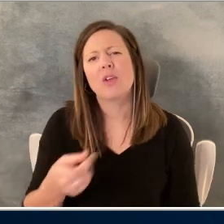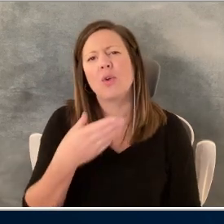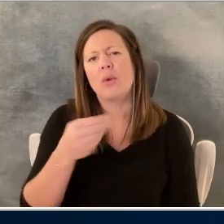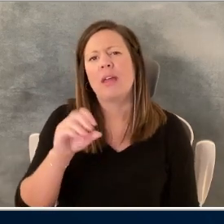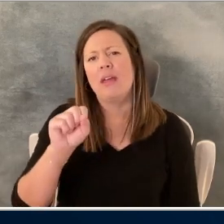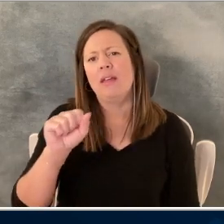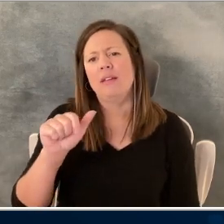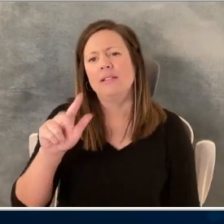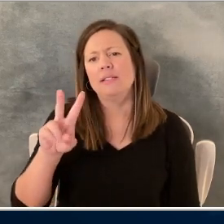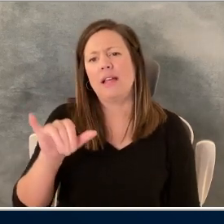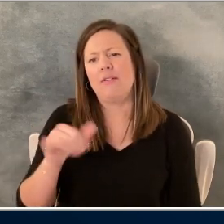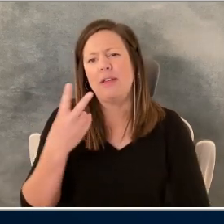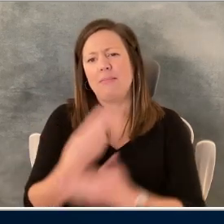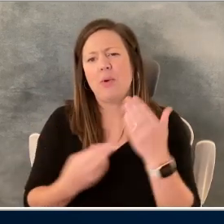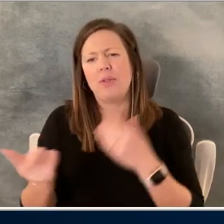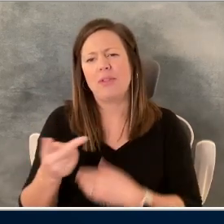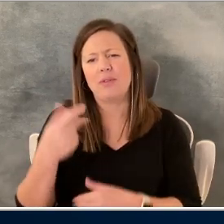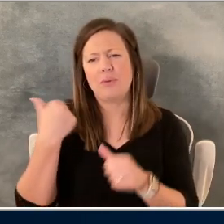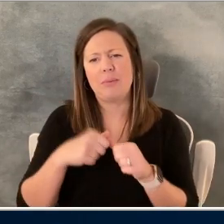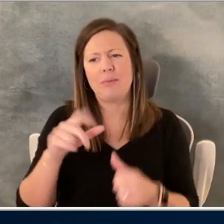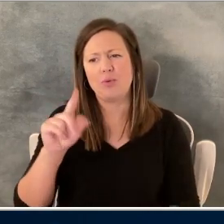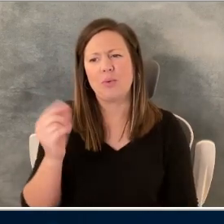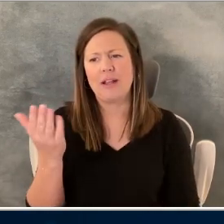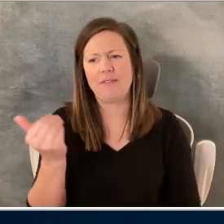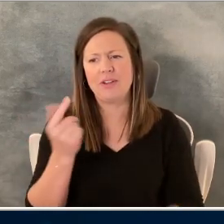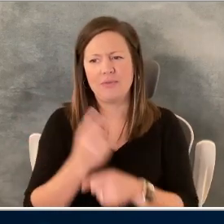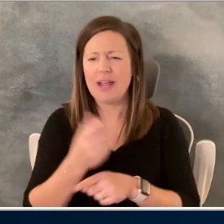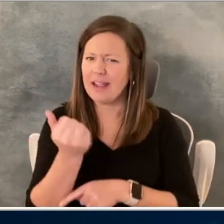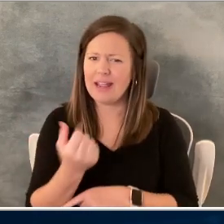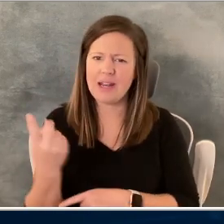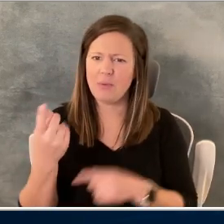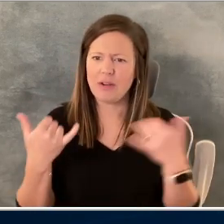remember 2015. Is there anyone currently that was on the team then?